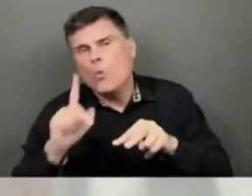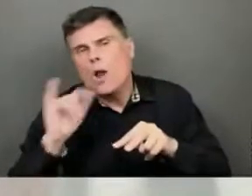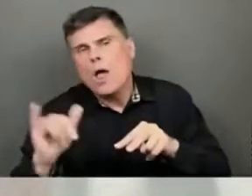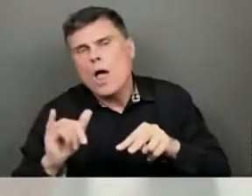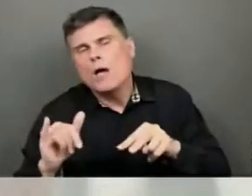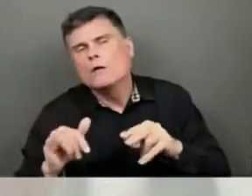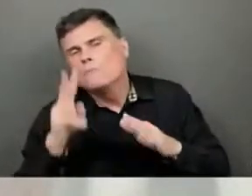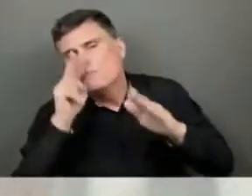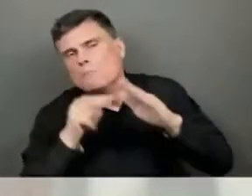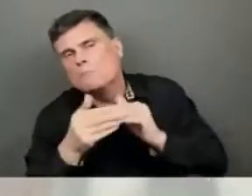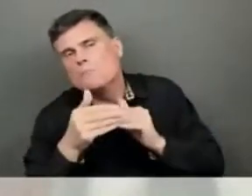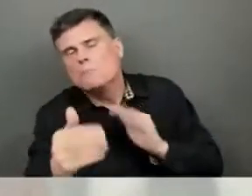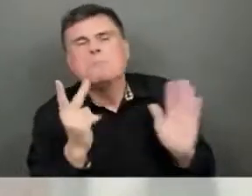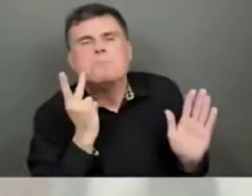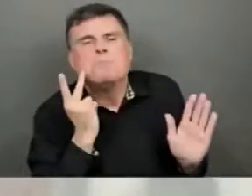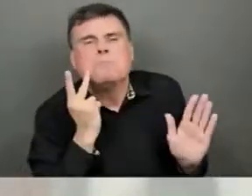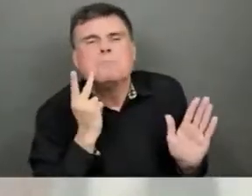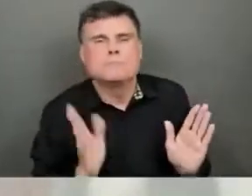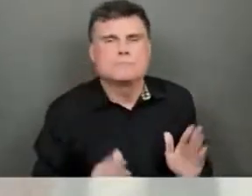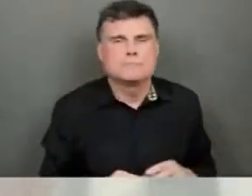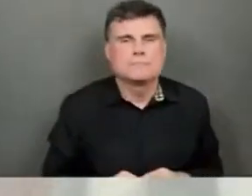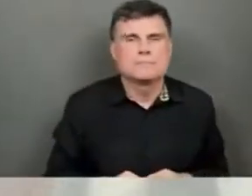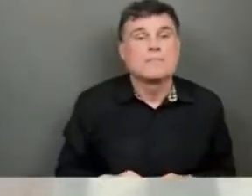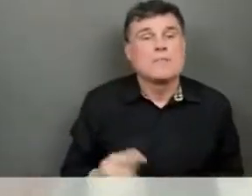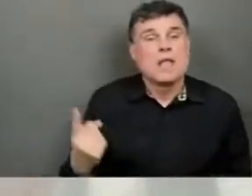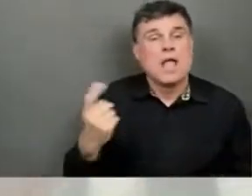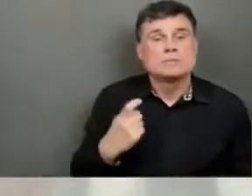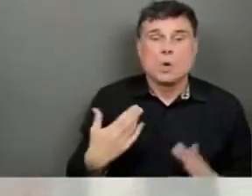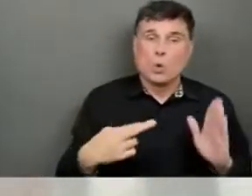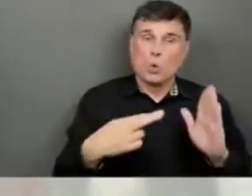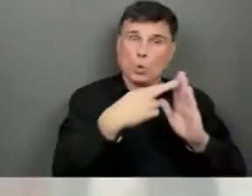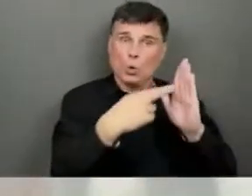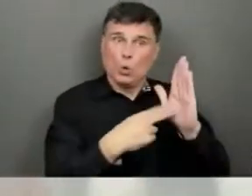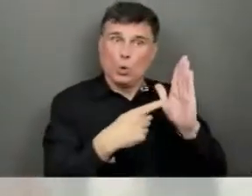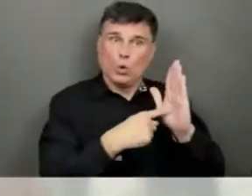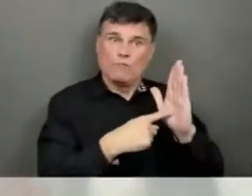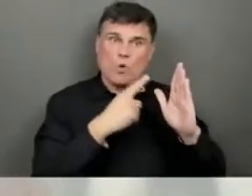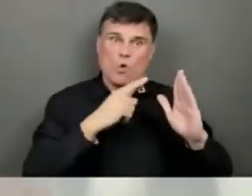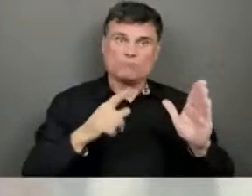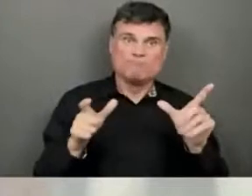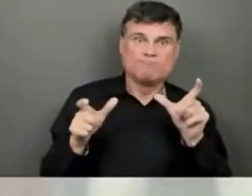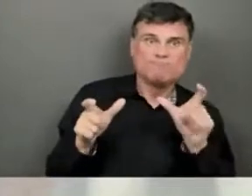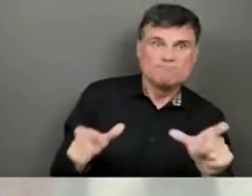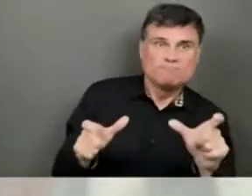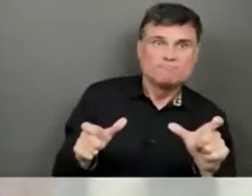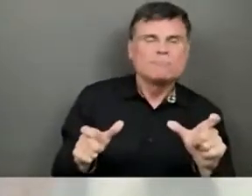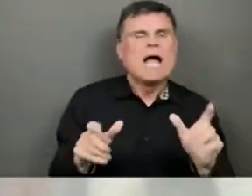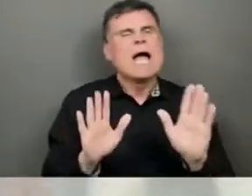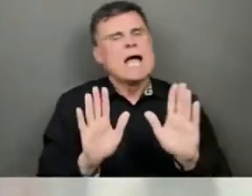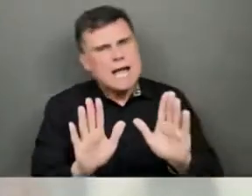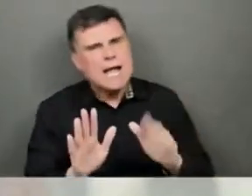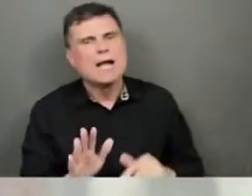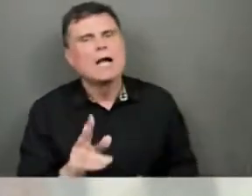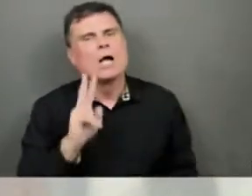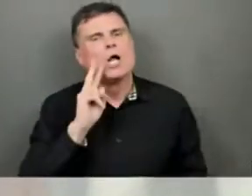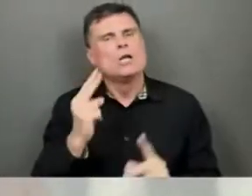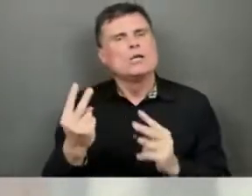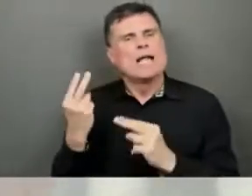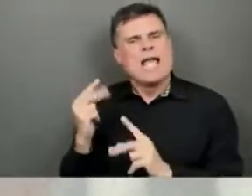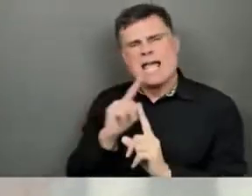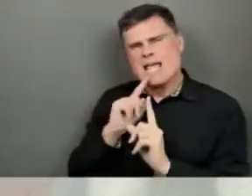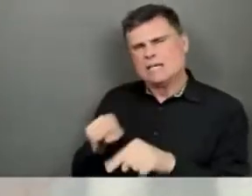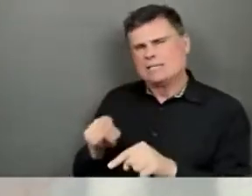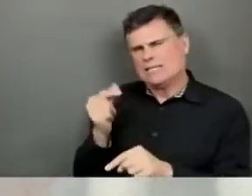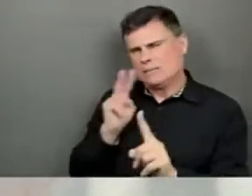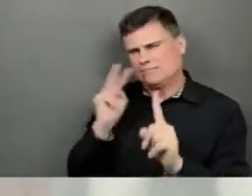of restrictions, some of the things that I'll turn it a little bit differently. We